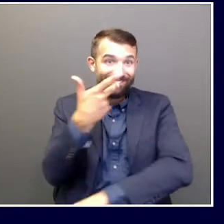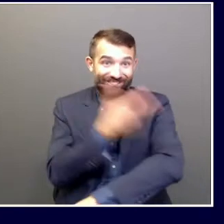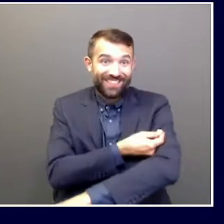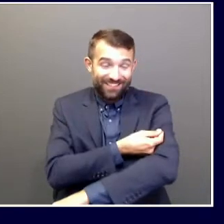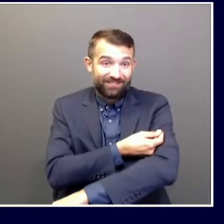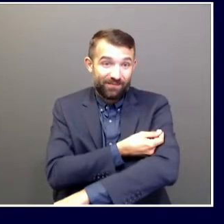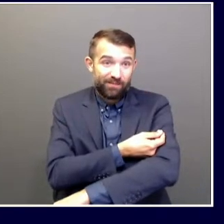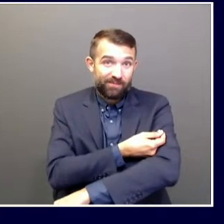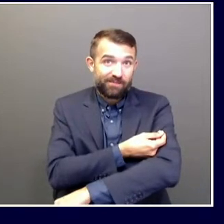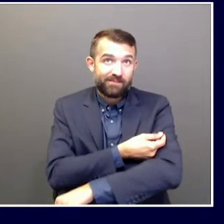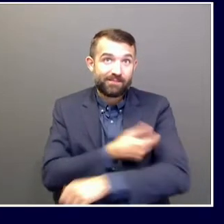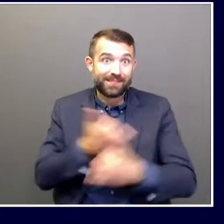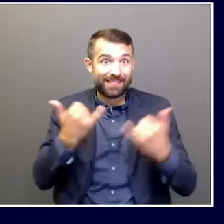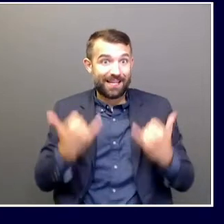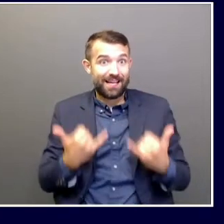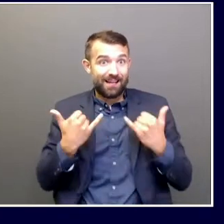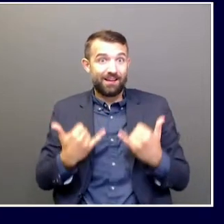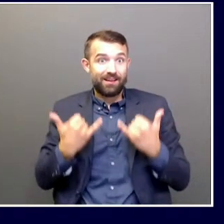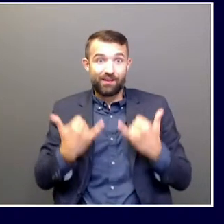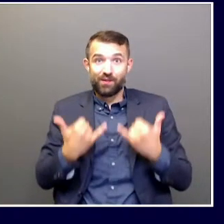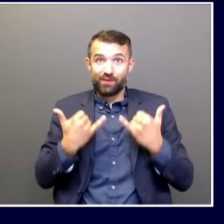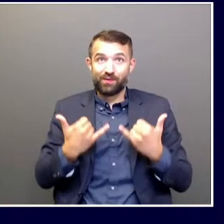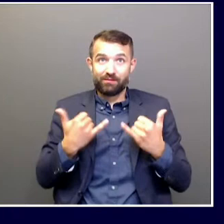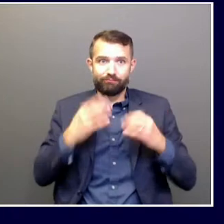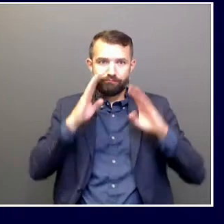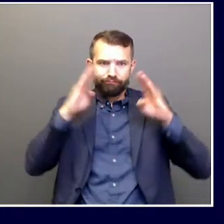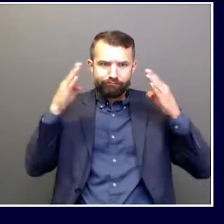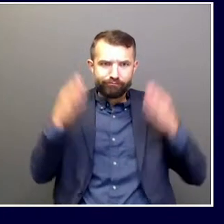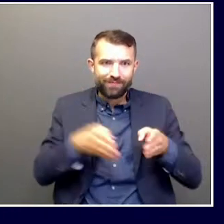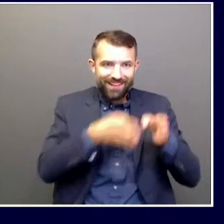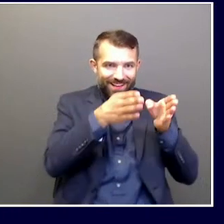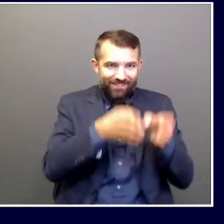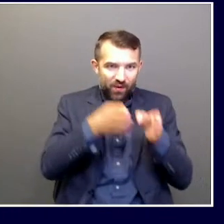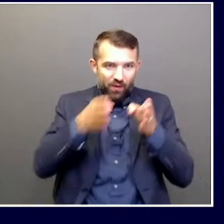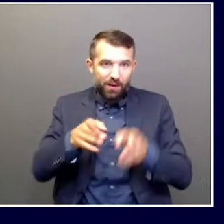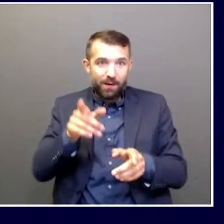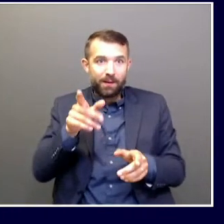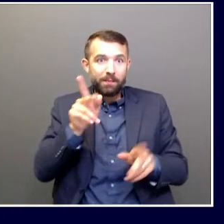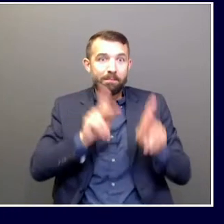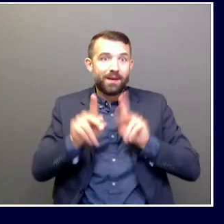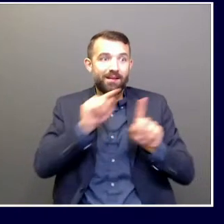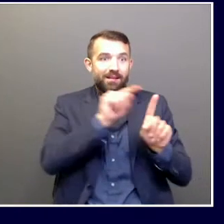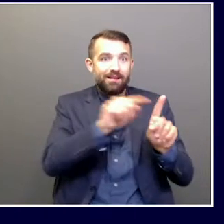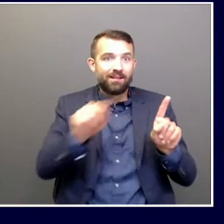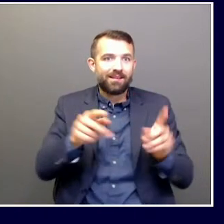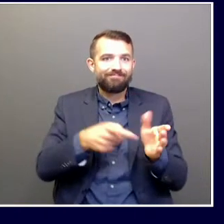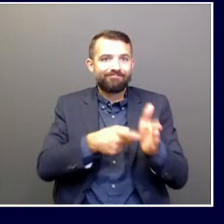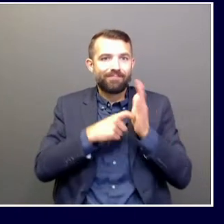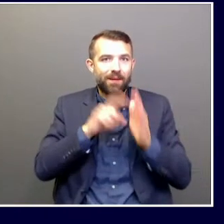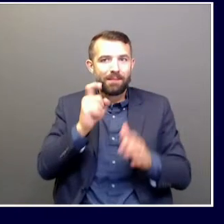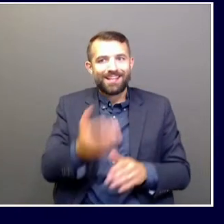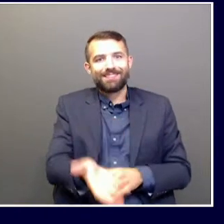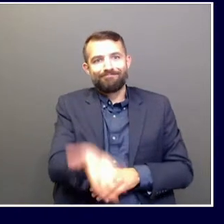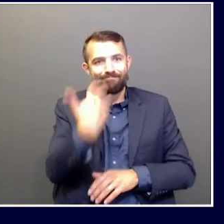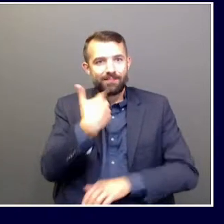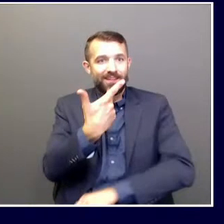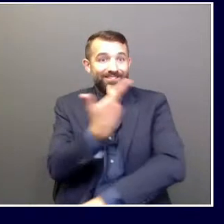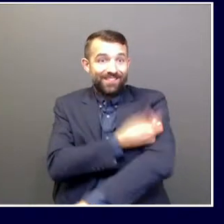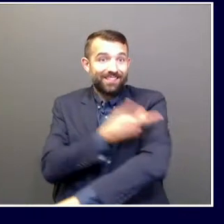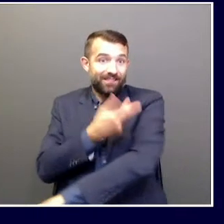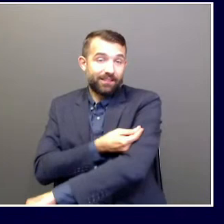individuals to step up to the plate and get vaccinated. So the numbers in the hospital and the numbers of deaths, is